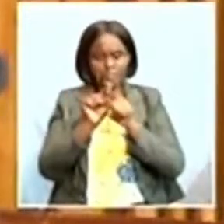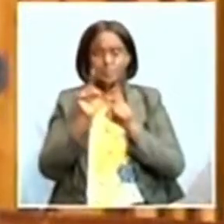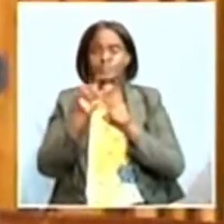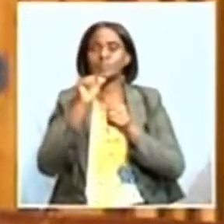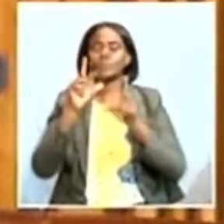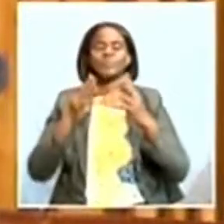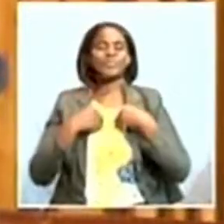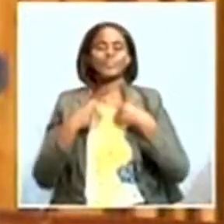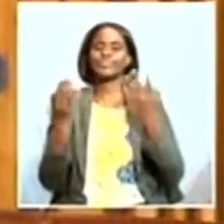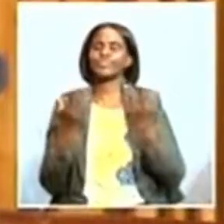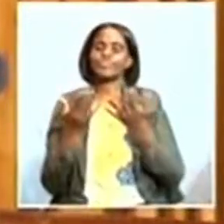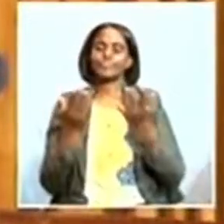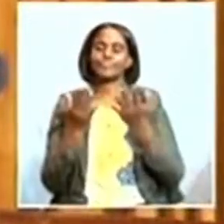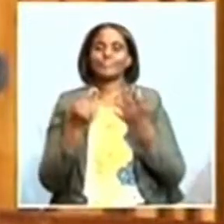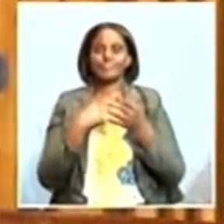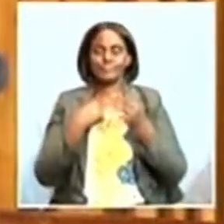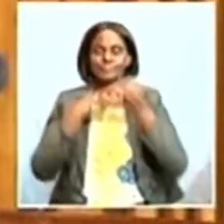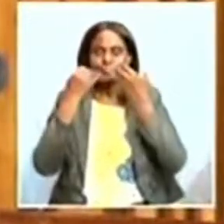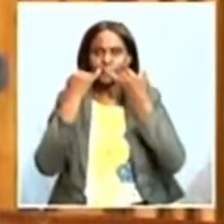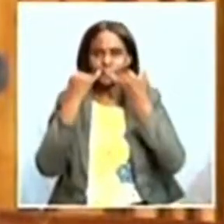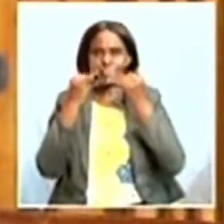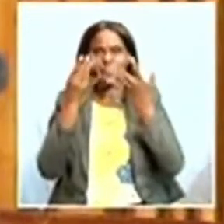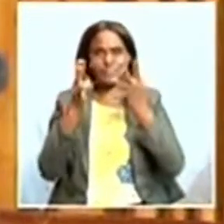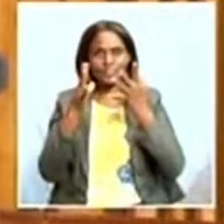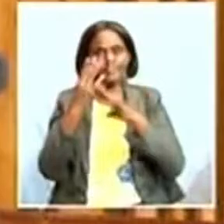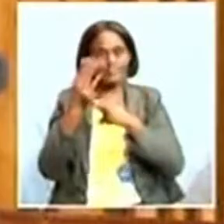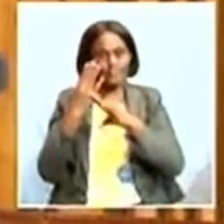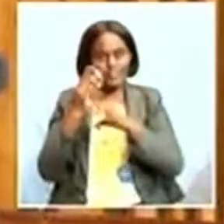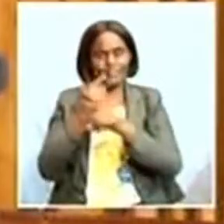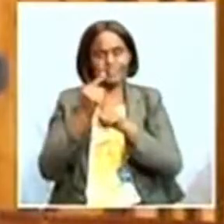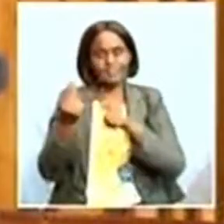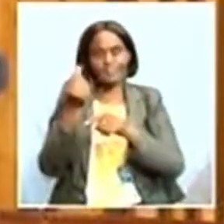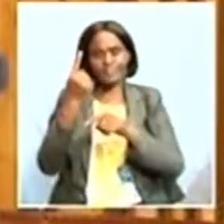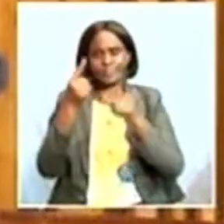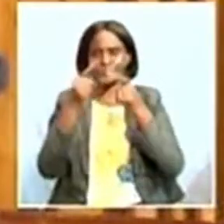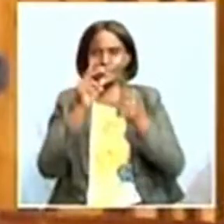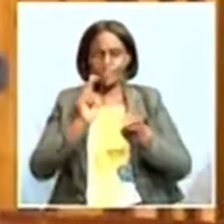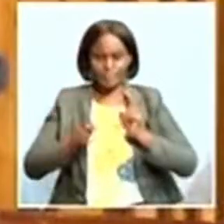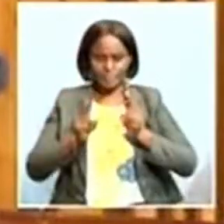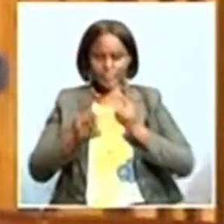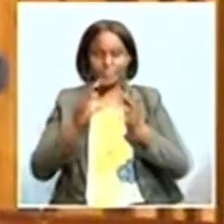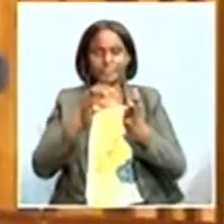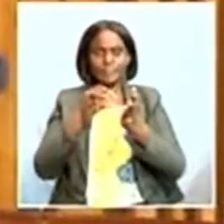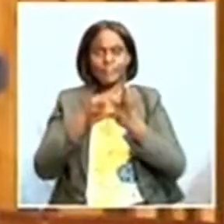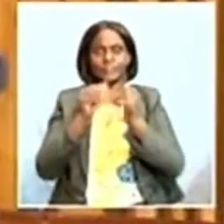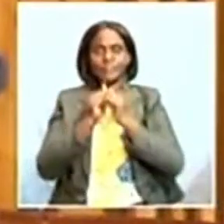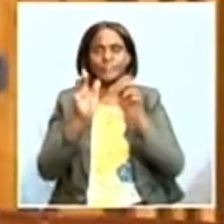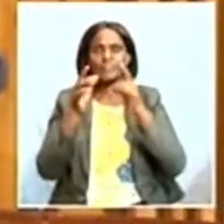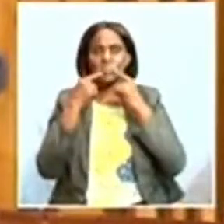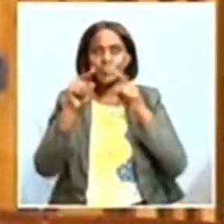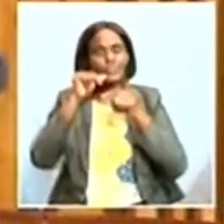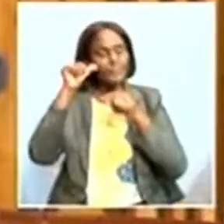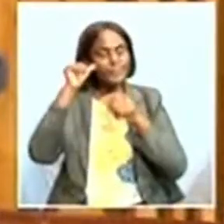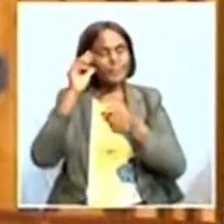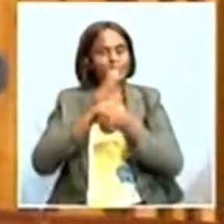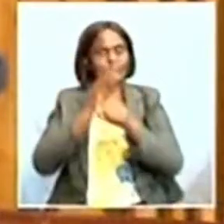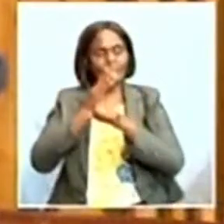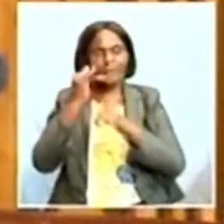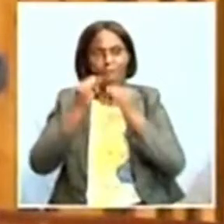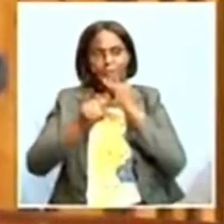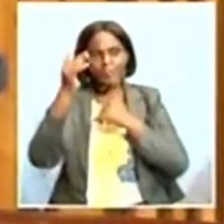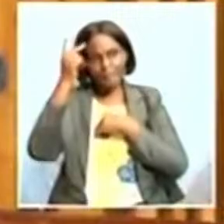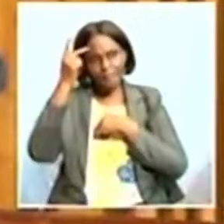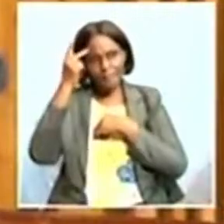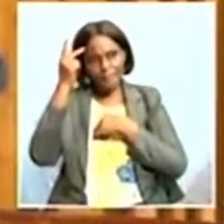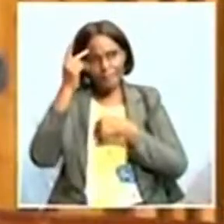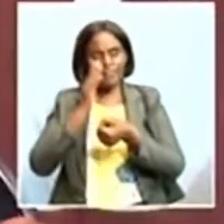not admissible, like I said earlier on. So there was just one urgent matter without notice yesterday. After that, Pauline? Yes, after